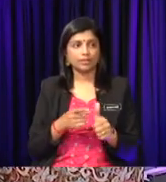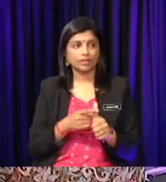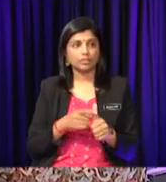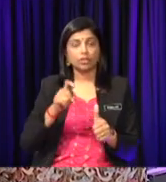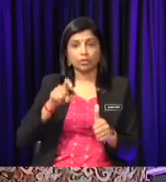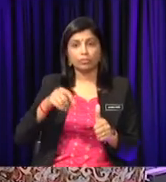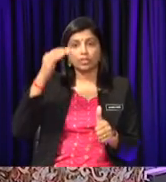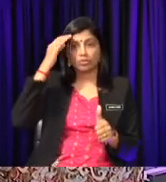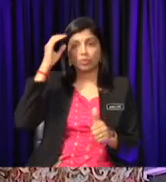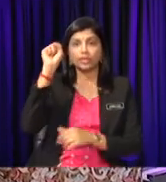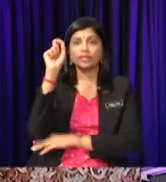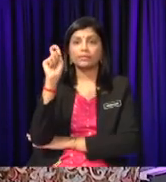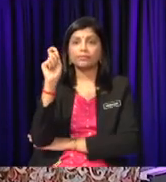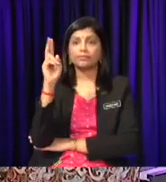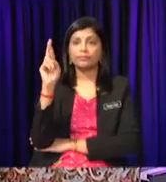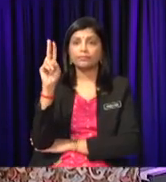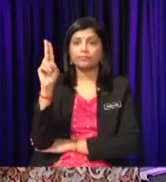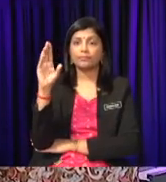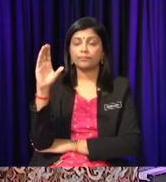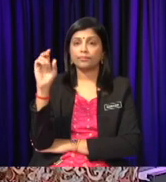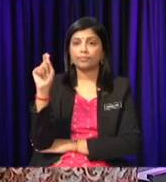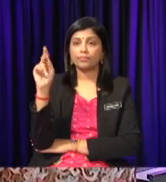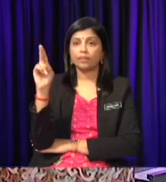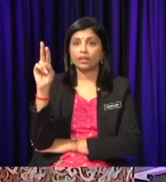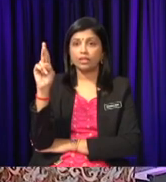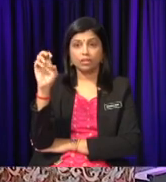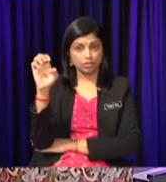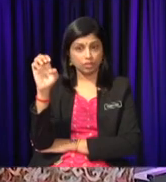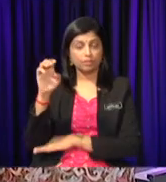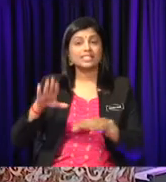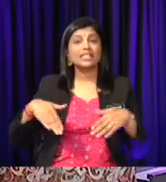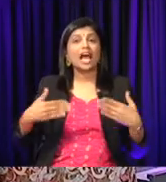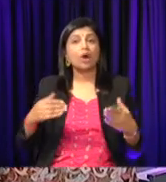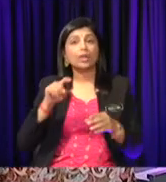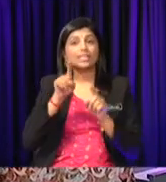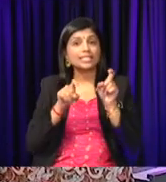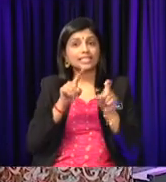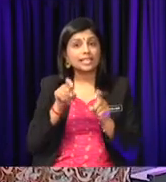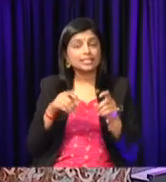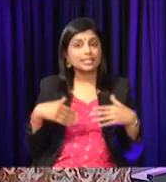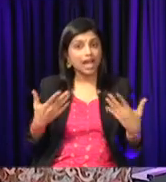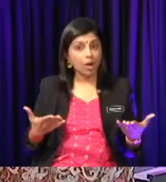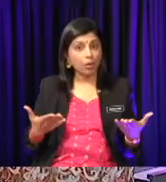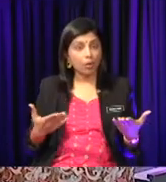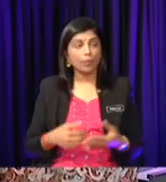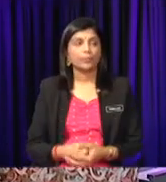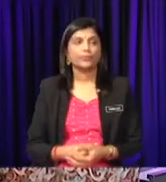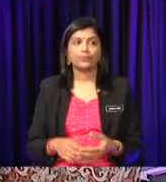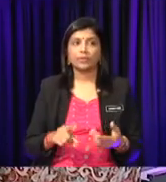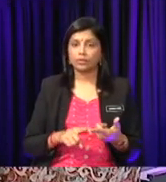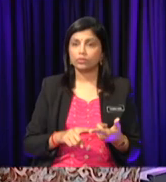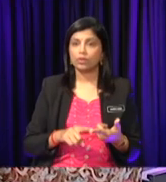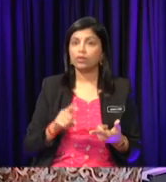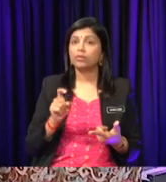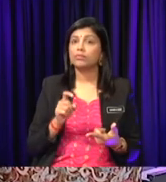of the test. You need to know how many questions you're going to get. Okay, so we're going to look at them today. All right, and make sure you answer